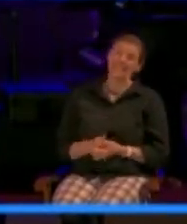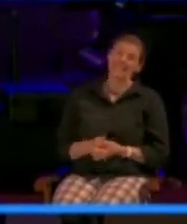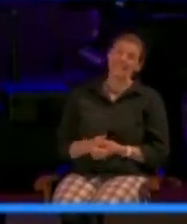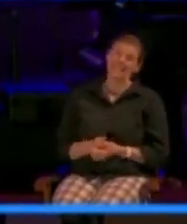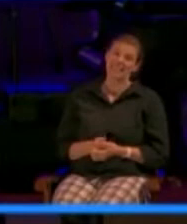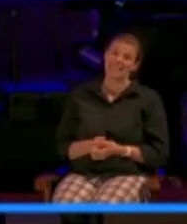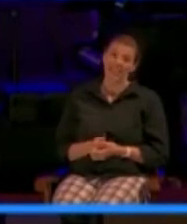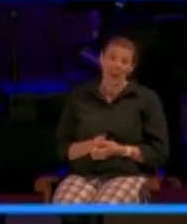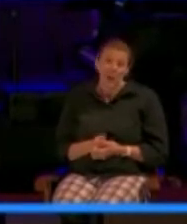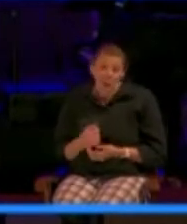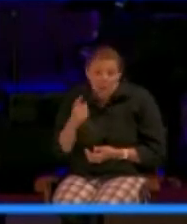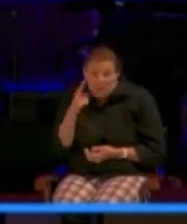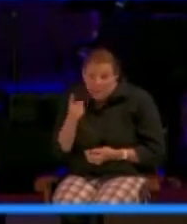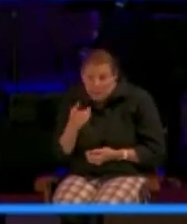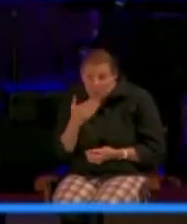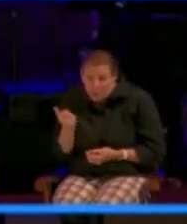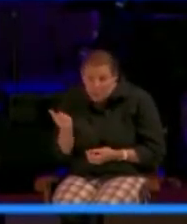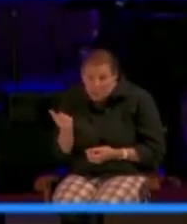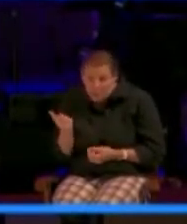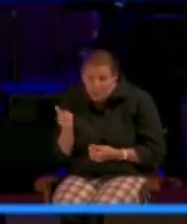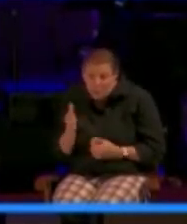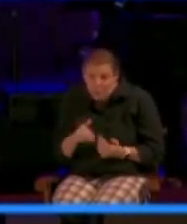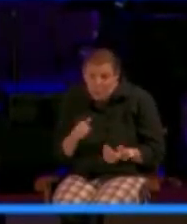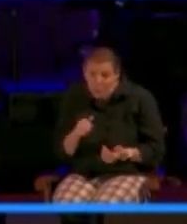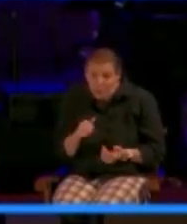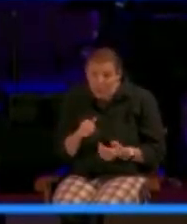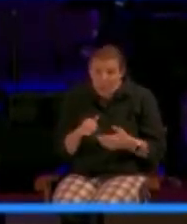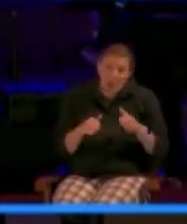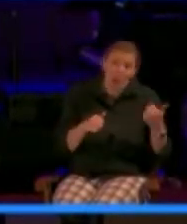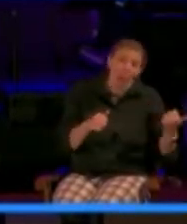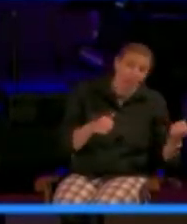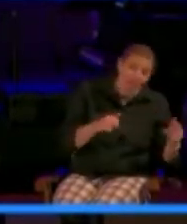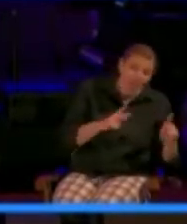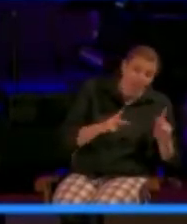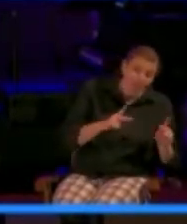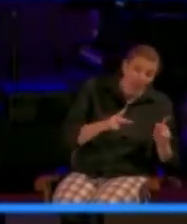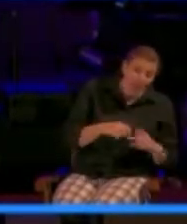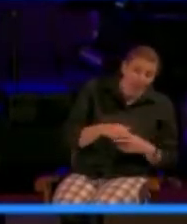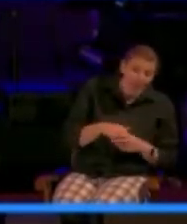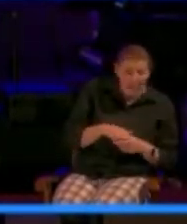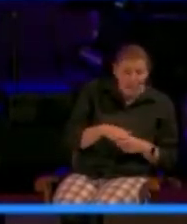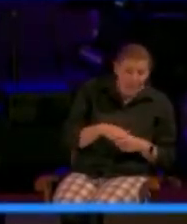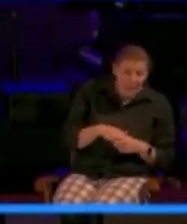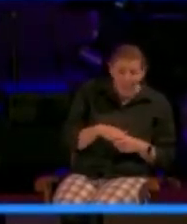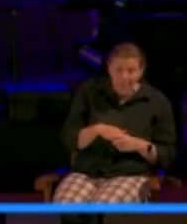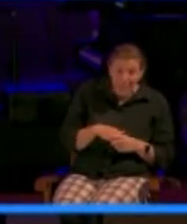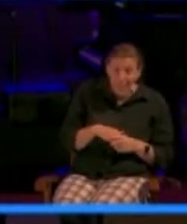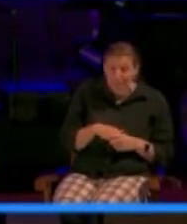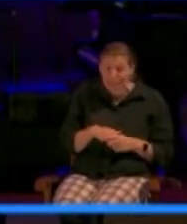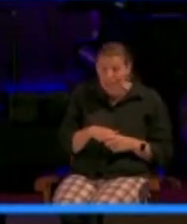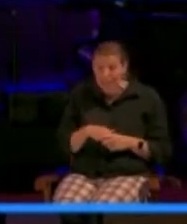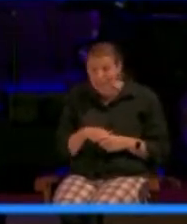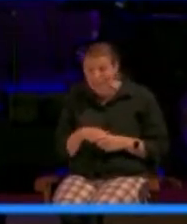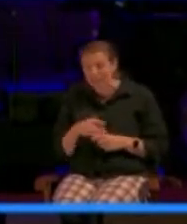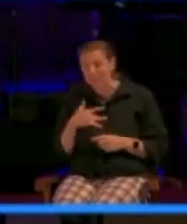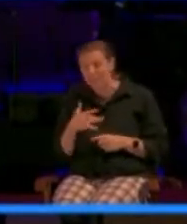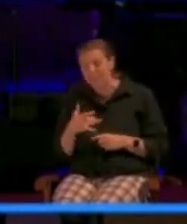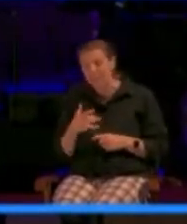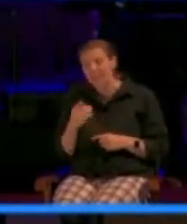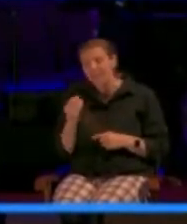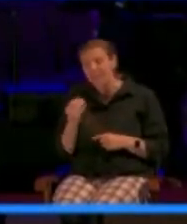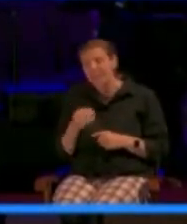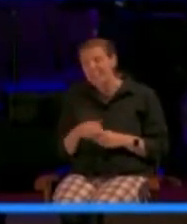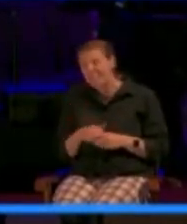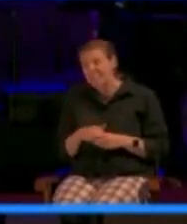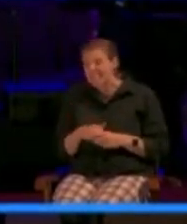better than you really are. Isn't that right? That's yes and no and don't know, right? You think you're better than you